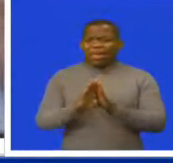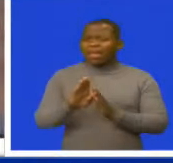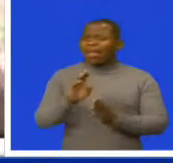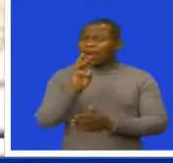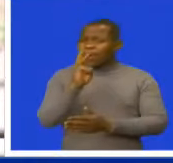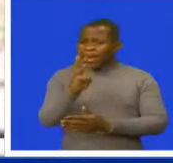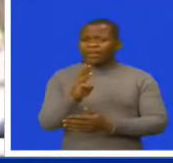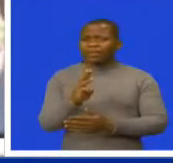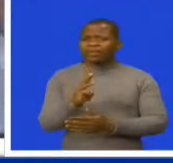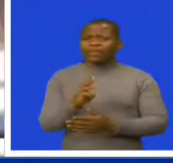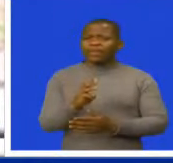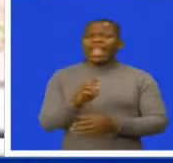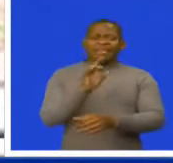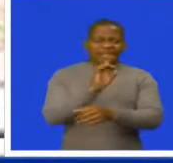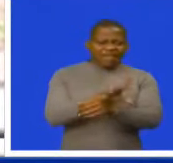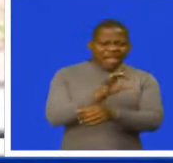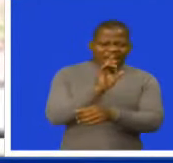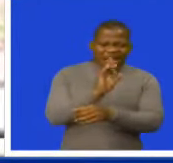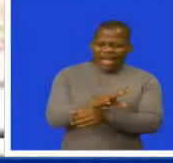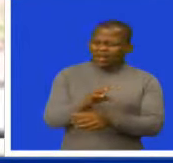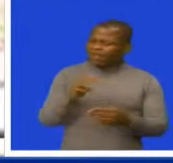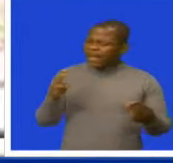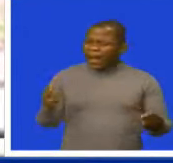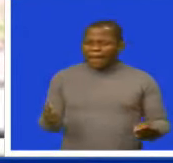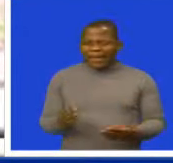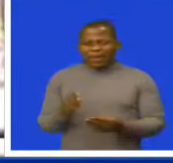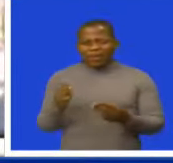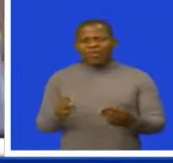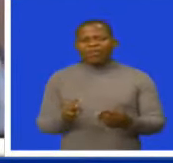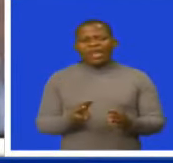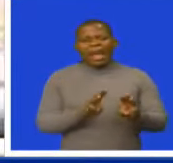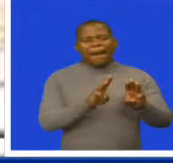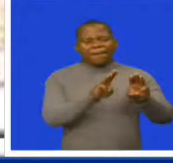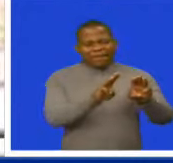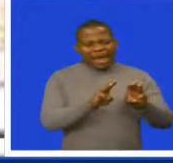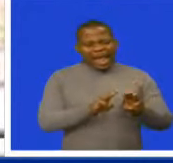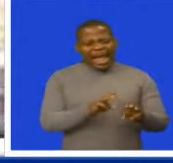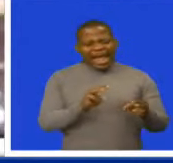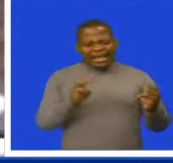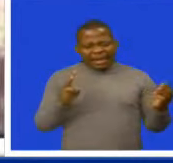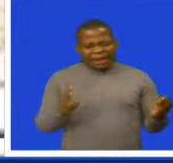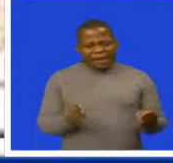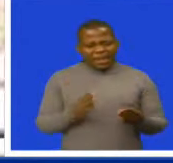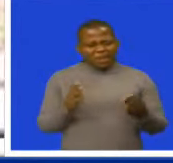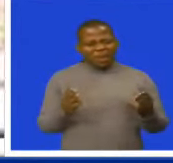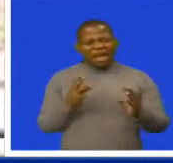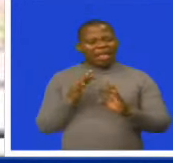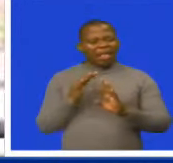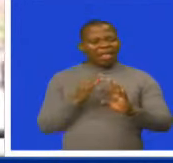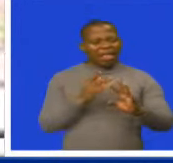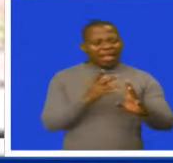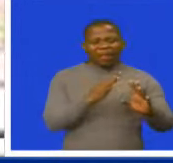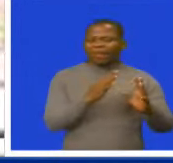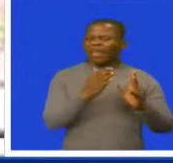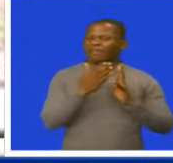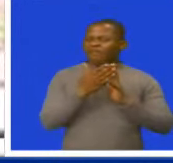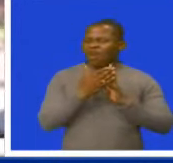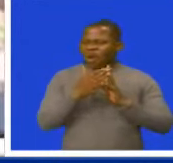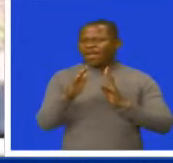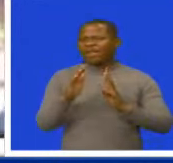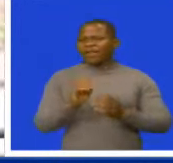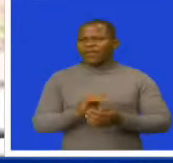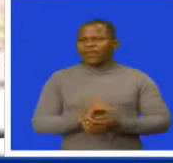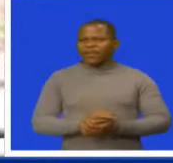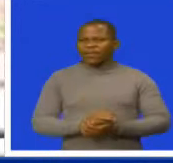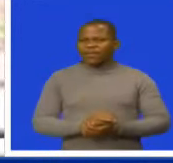all means to avoid crowded places. Let us try to avoid as much as possible confined spaces